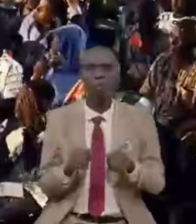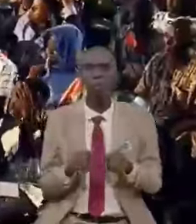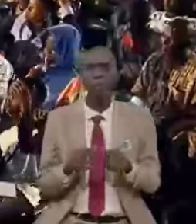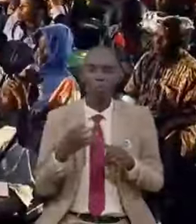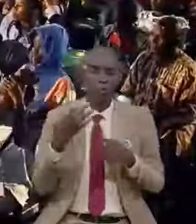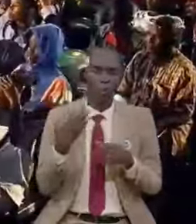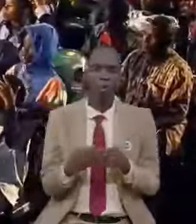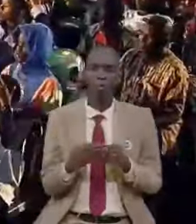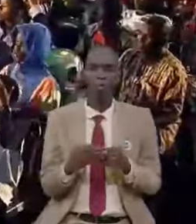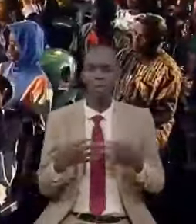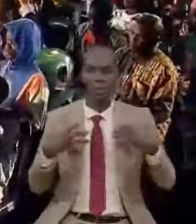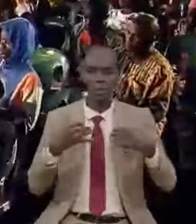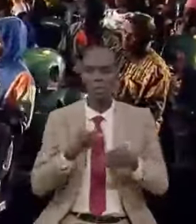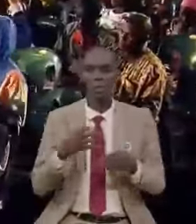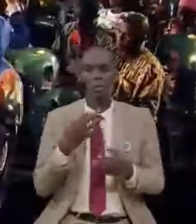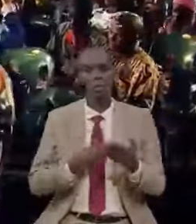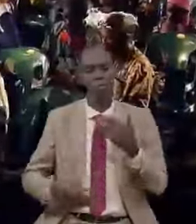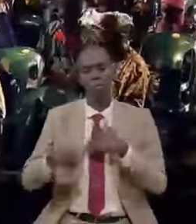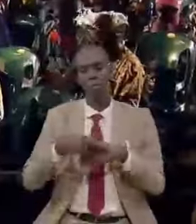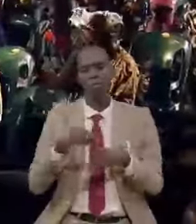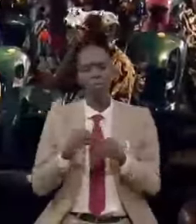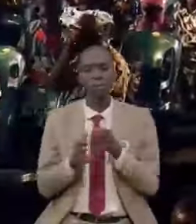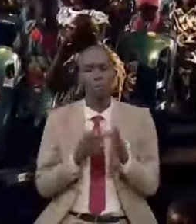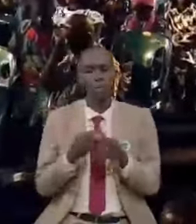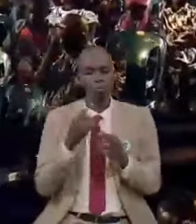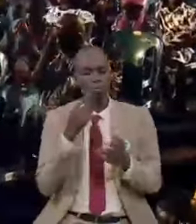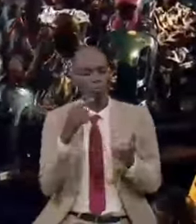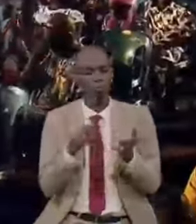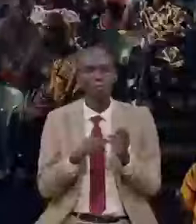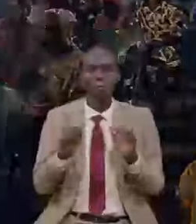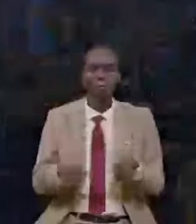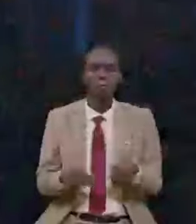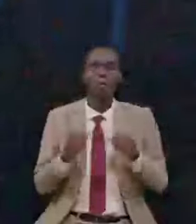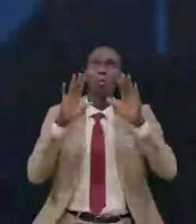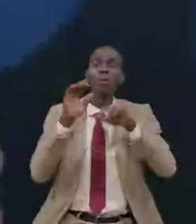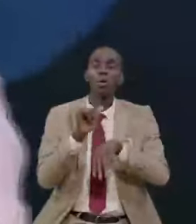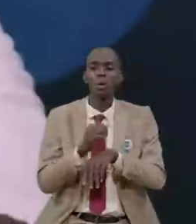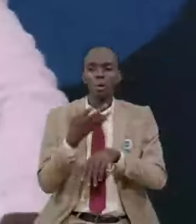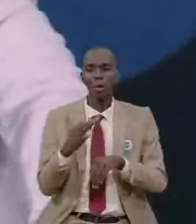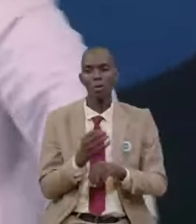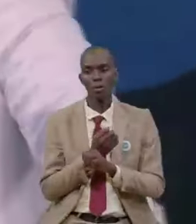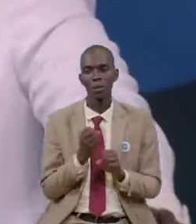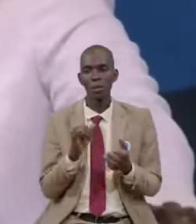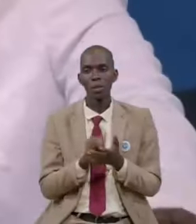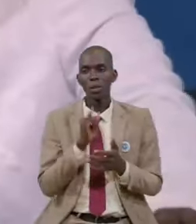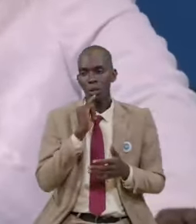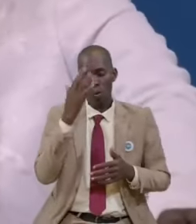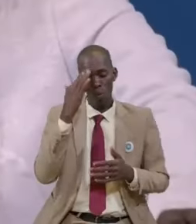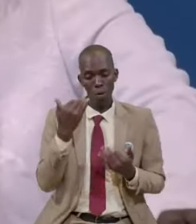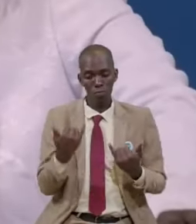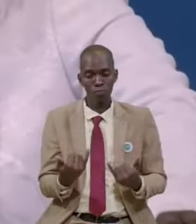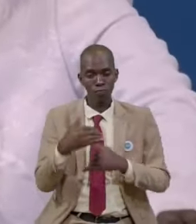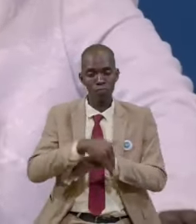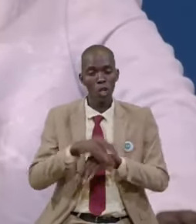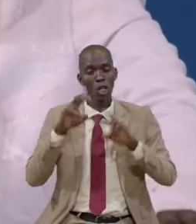Notable miracle of salvation. That's why we're talking on the notable